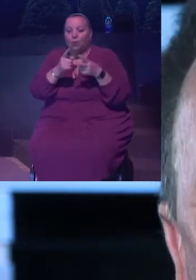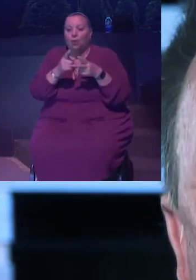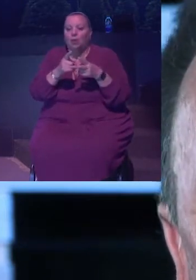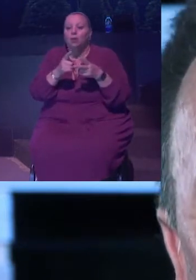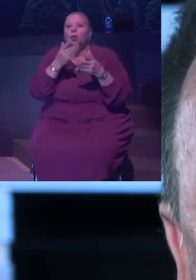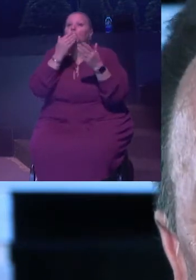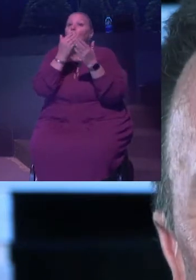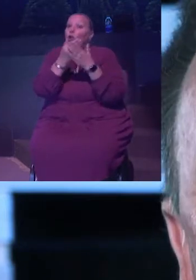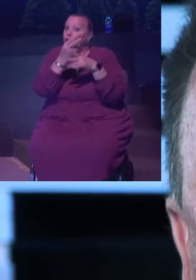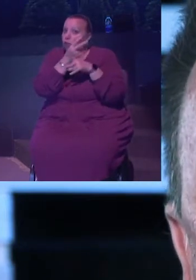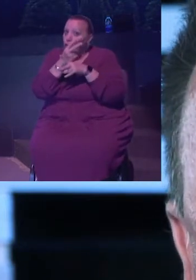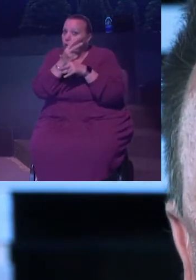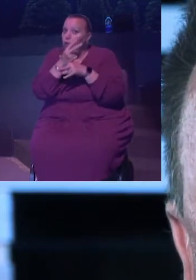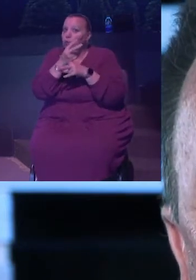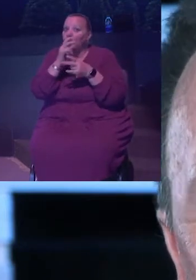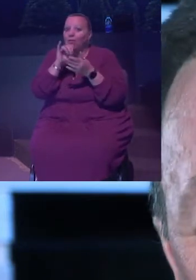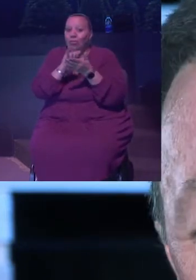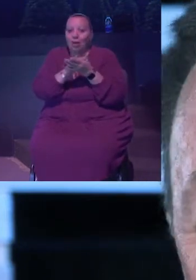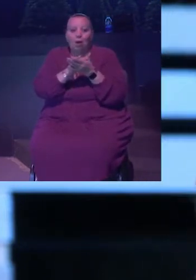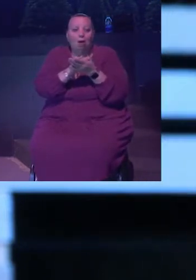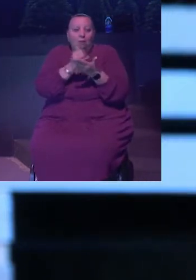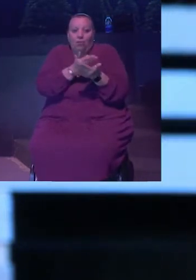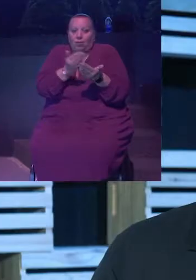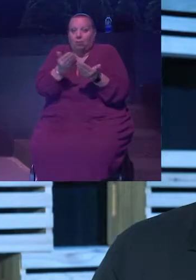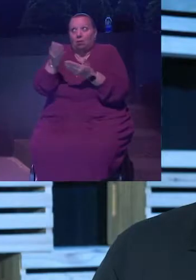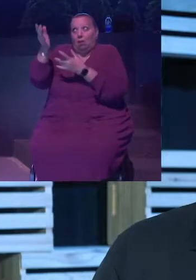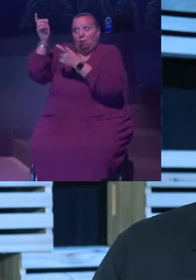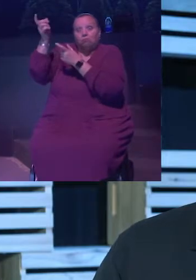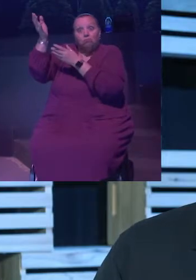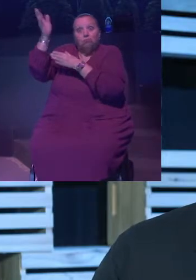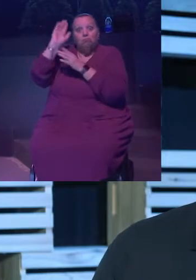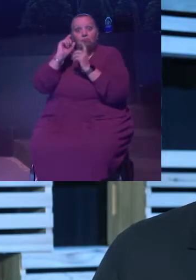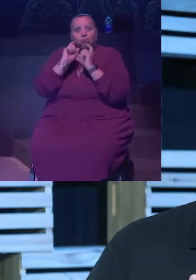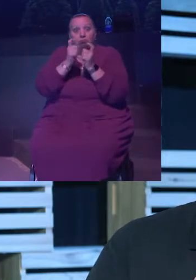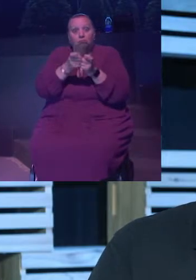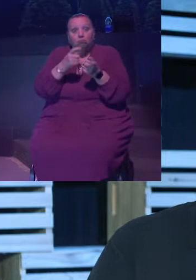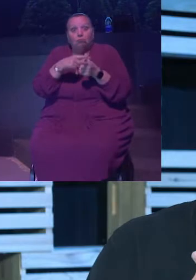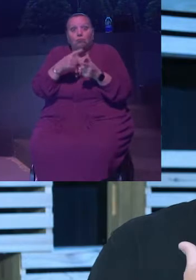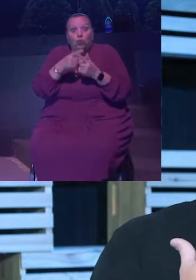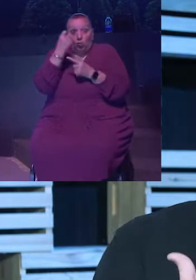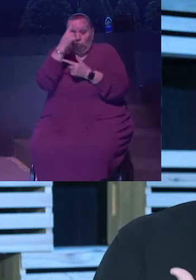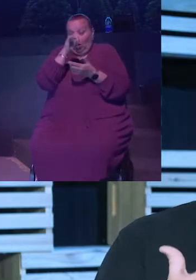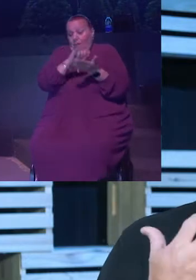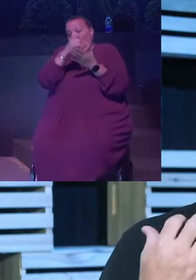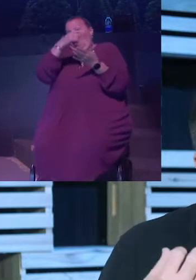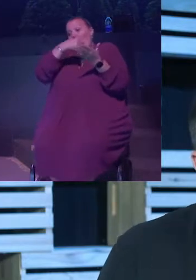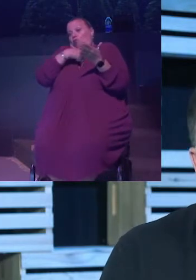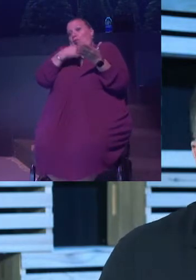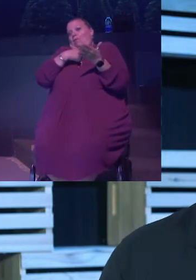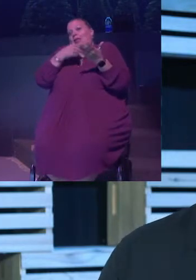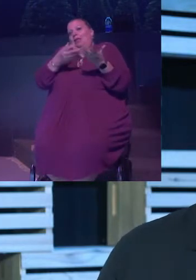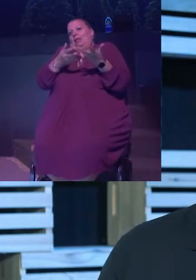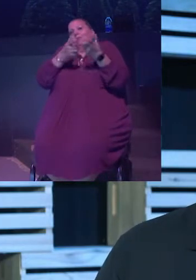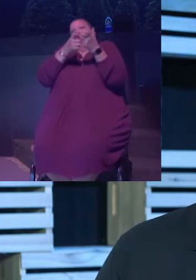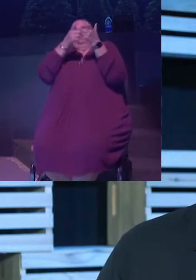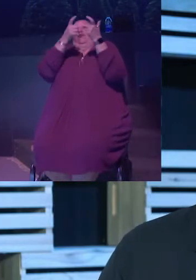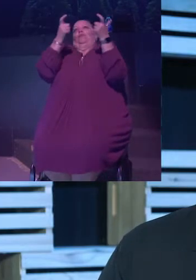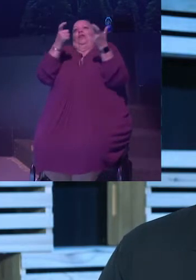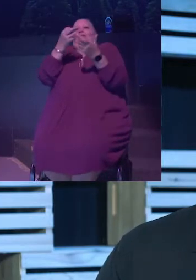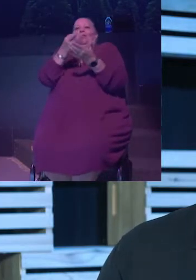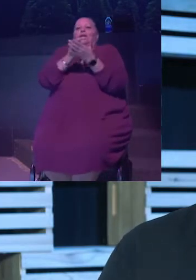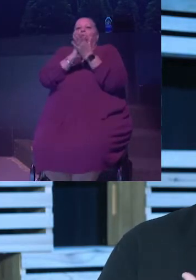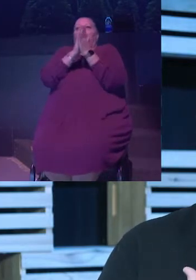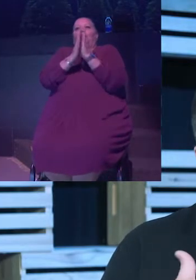is to be a good steward for those assets. And once you understand that, for me, it gives you tremendous